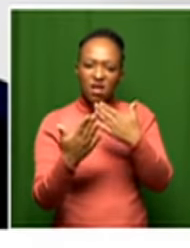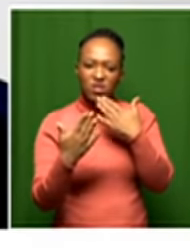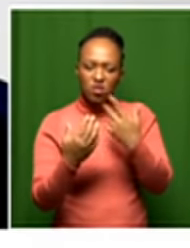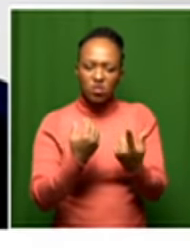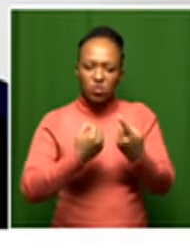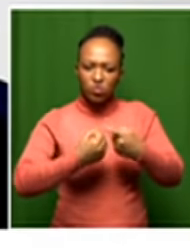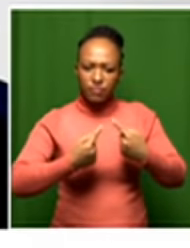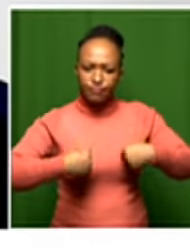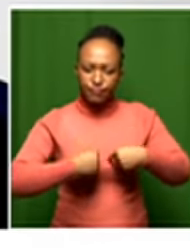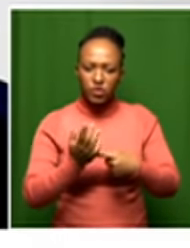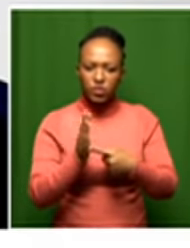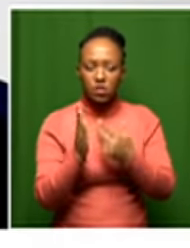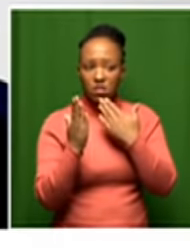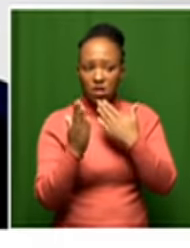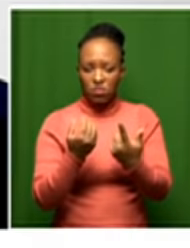much for being with us.